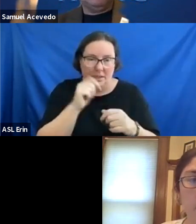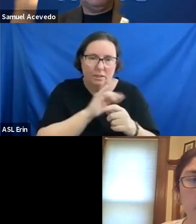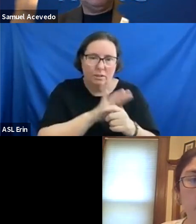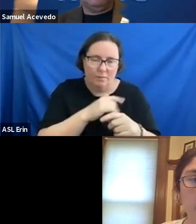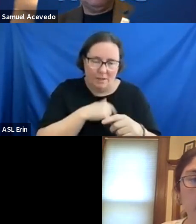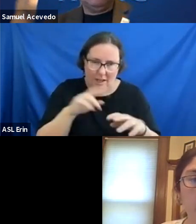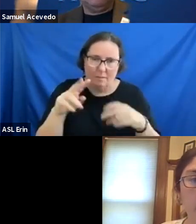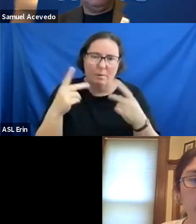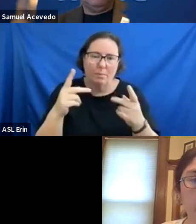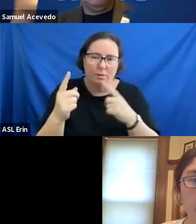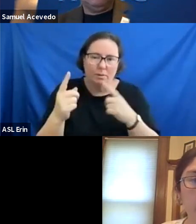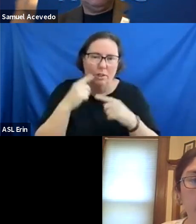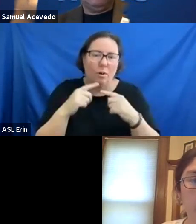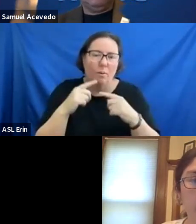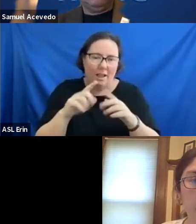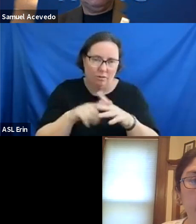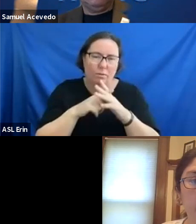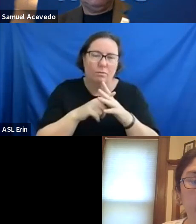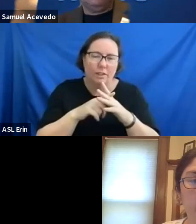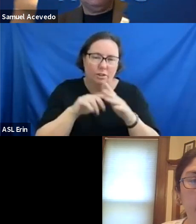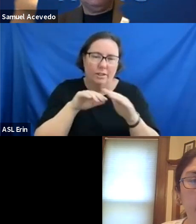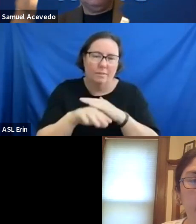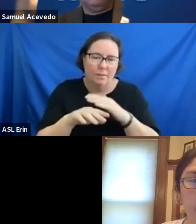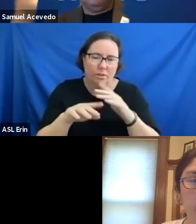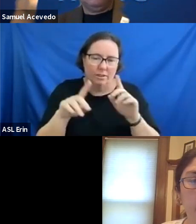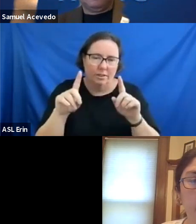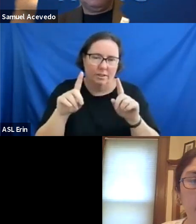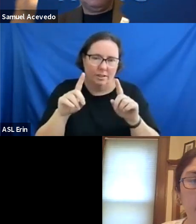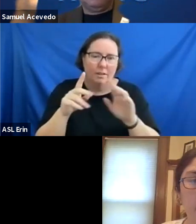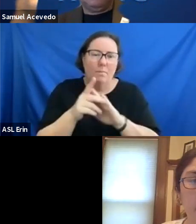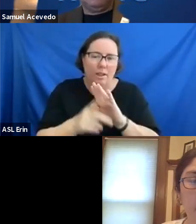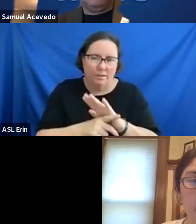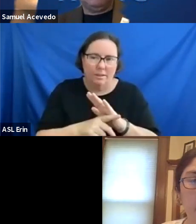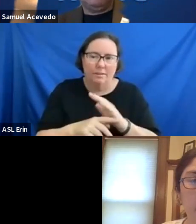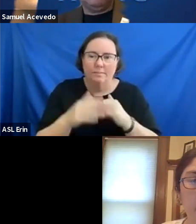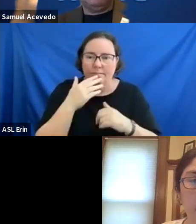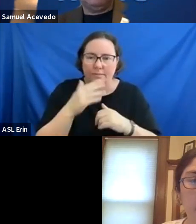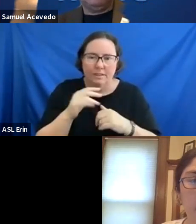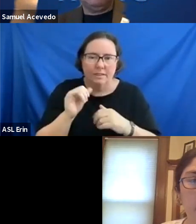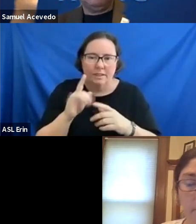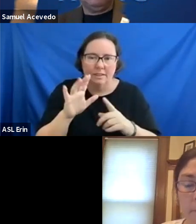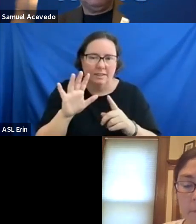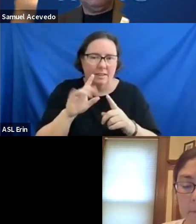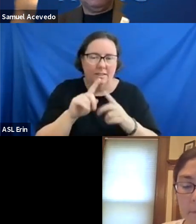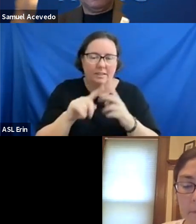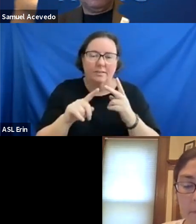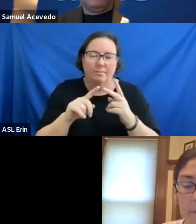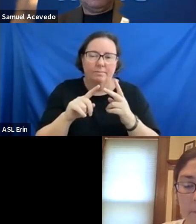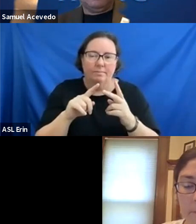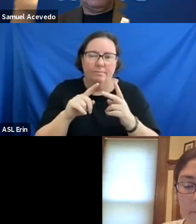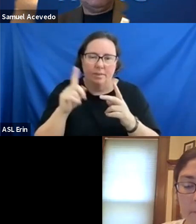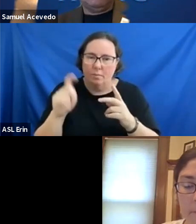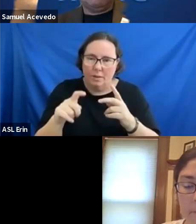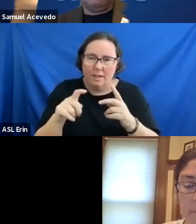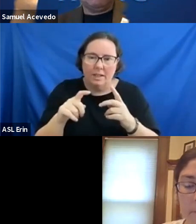propose we go back to our original administration policy. Yeah, just 10 seconds. We need